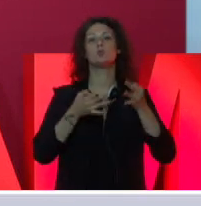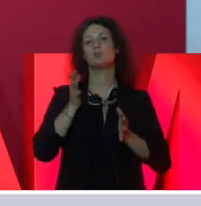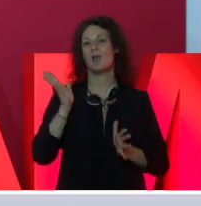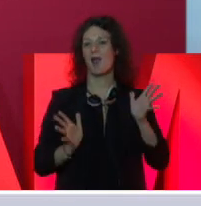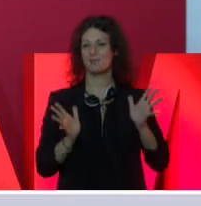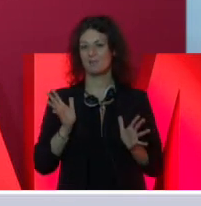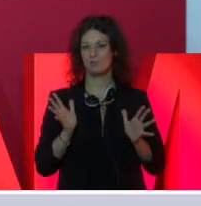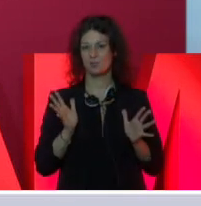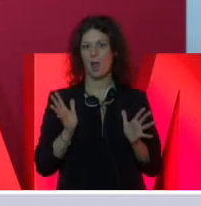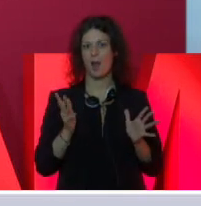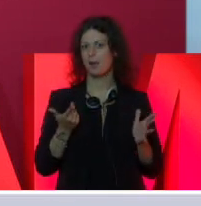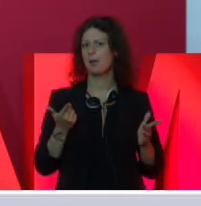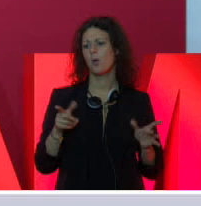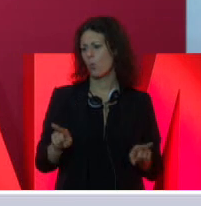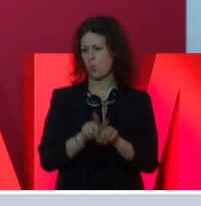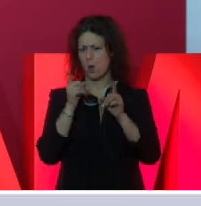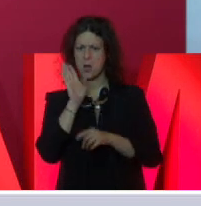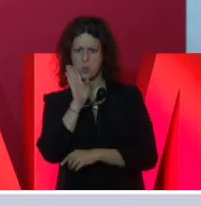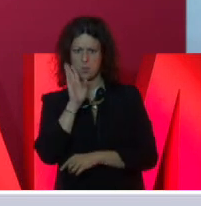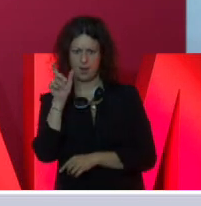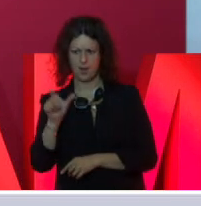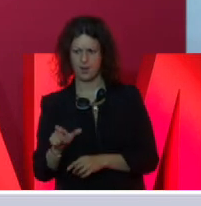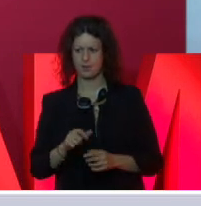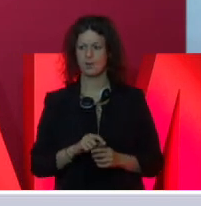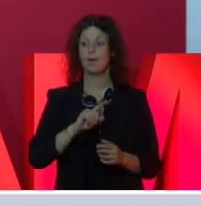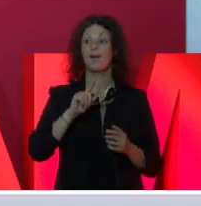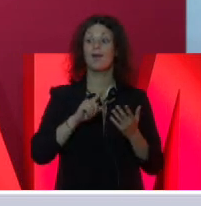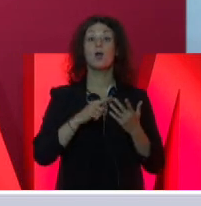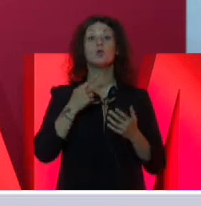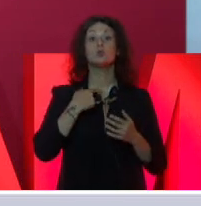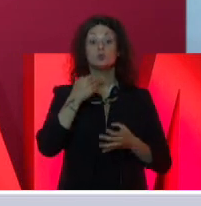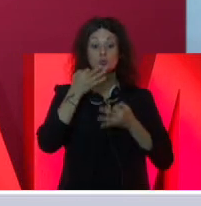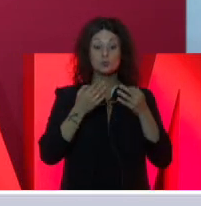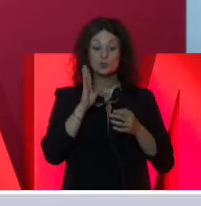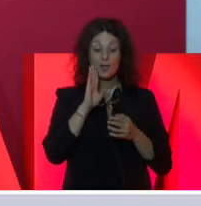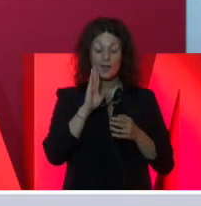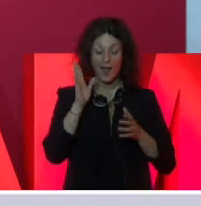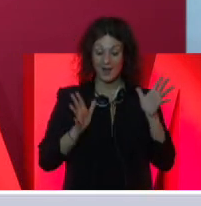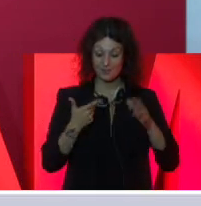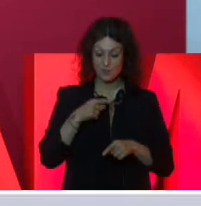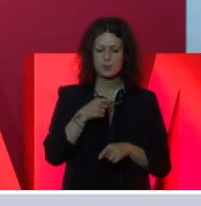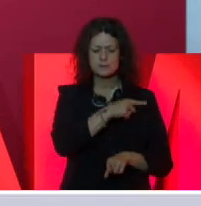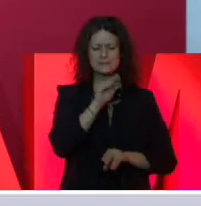be distinguished from a human judge and torture him or it to explain